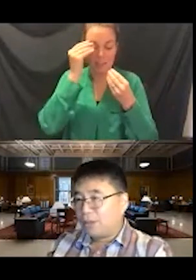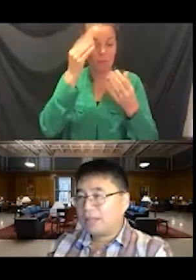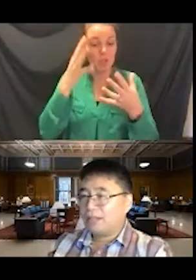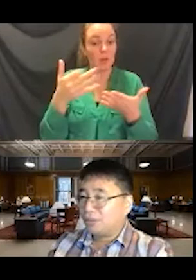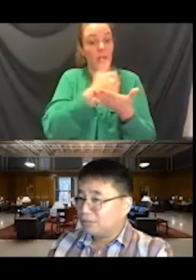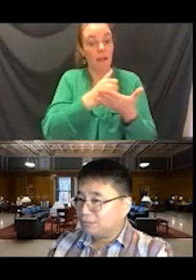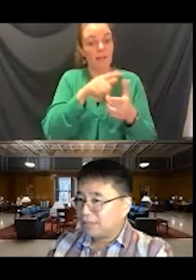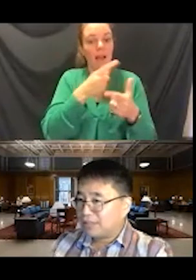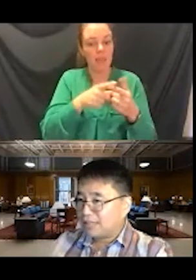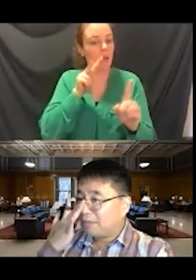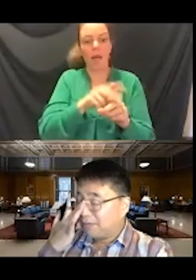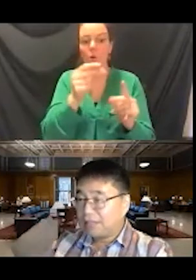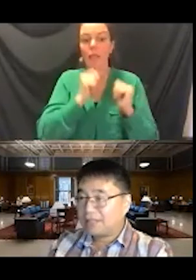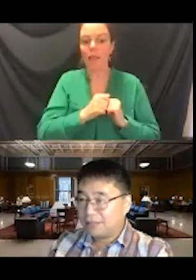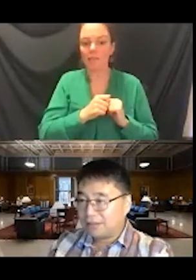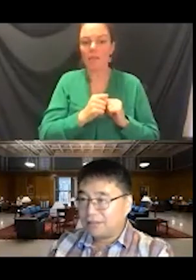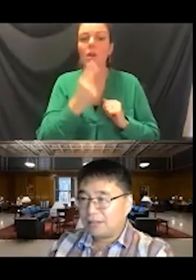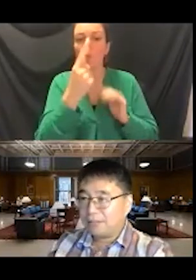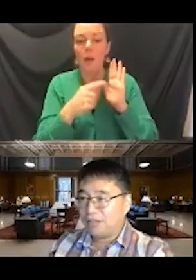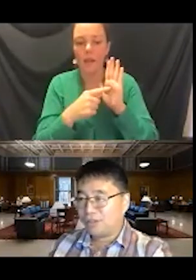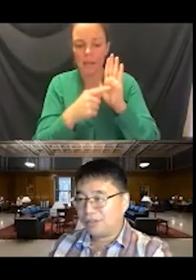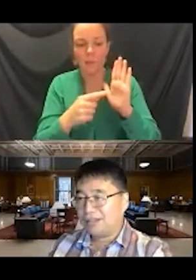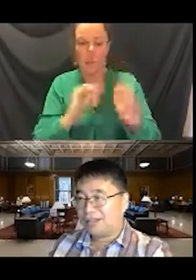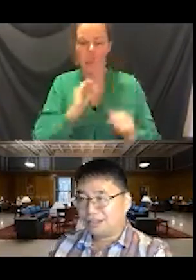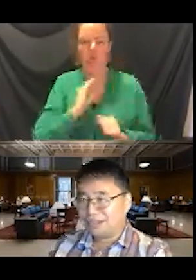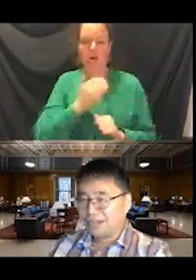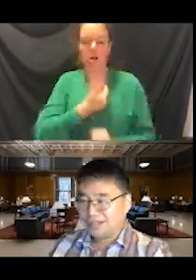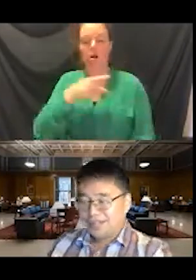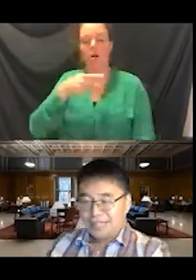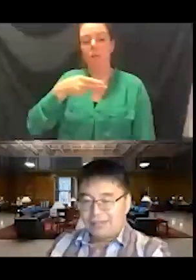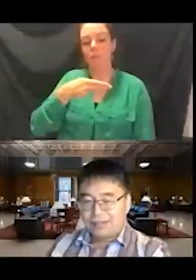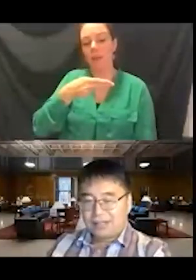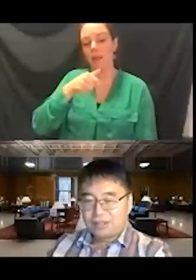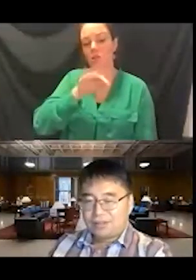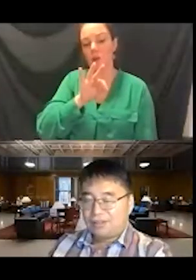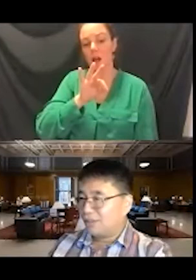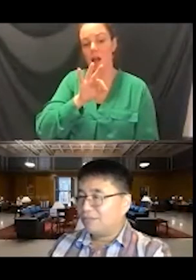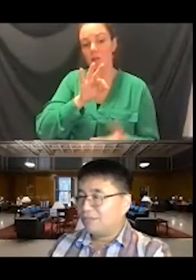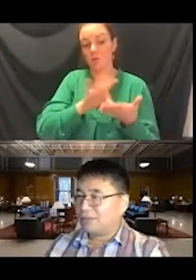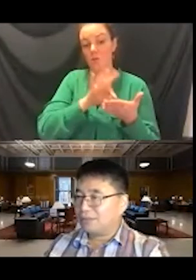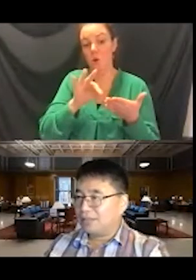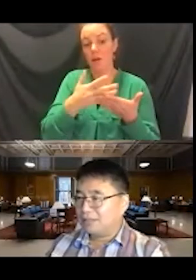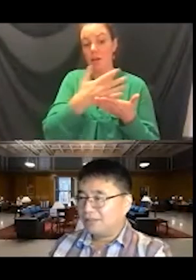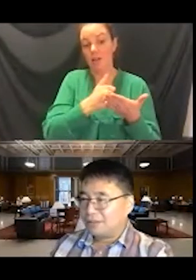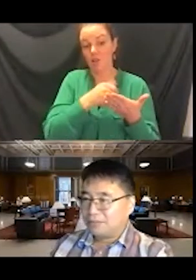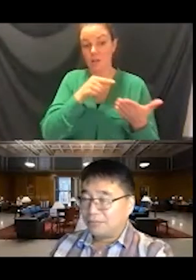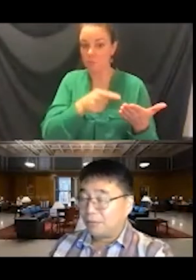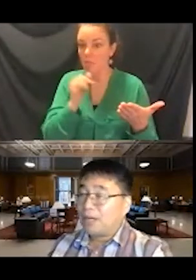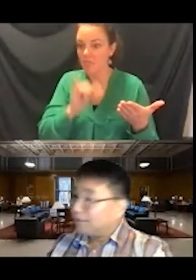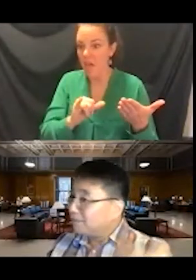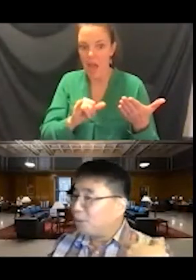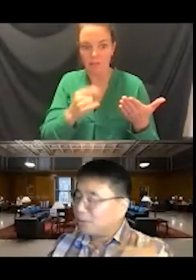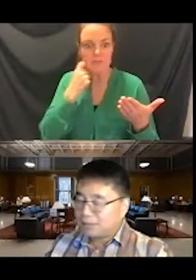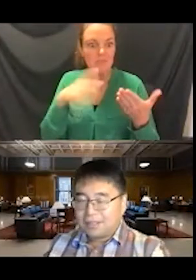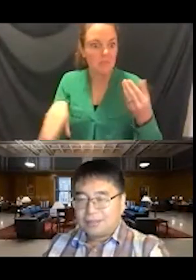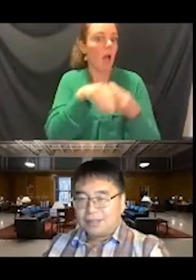very quickly. So one example of it is our PHQ-9 score, collection initiative, right? So from what